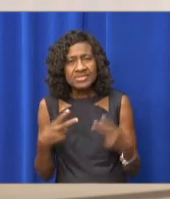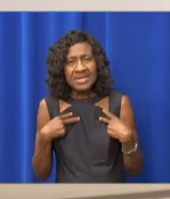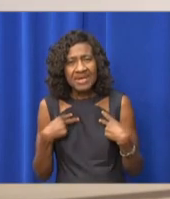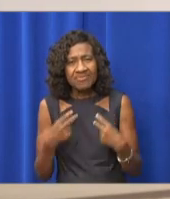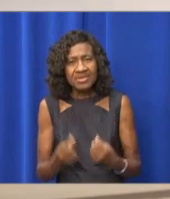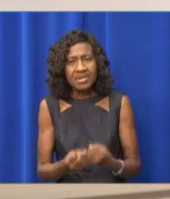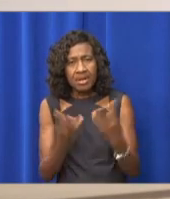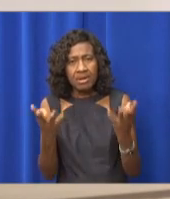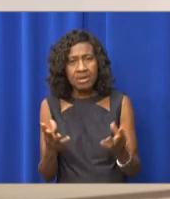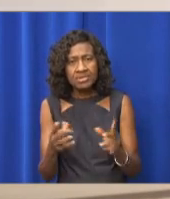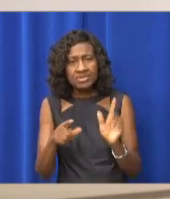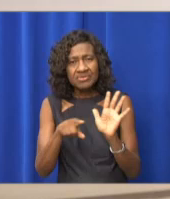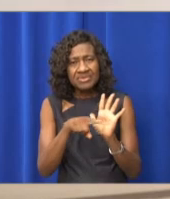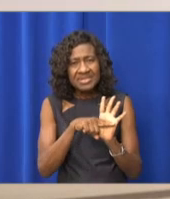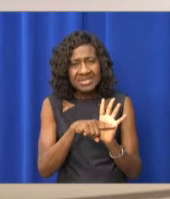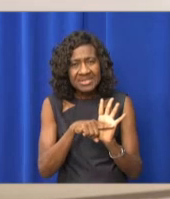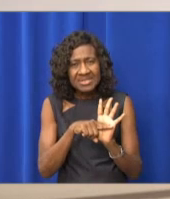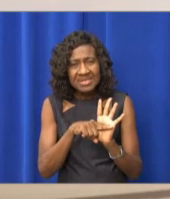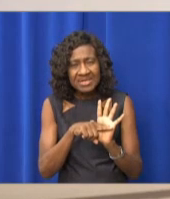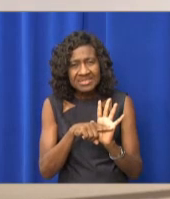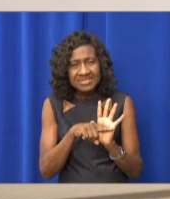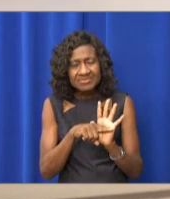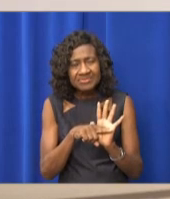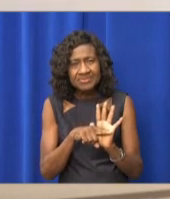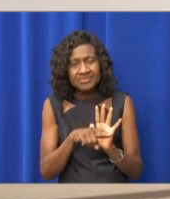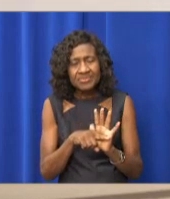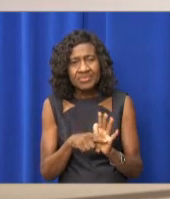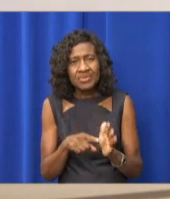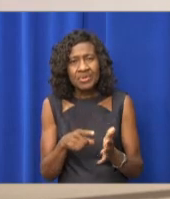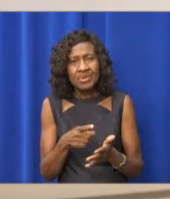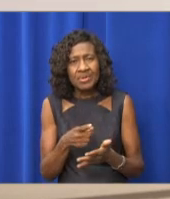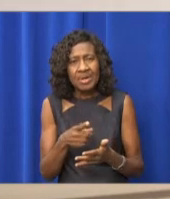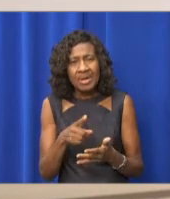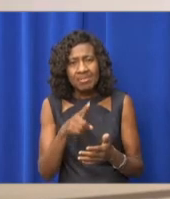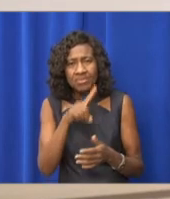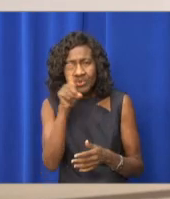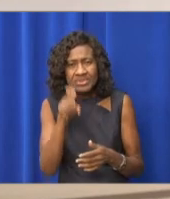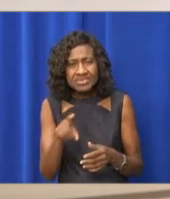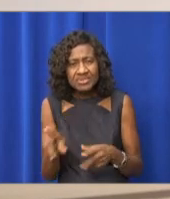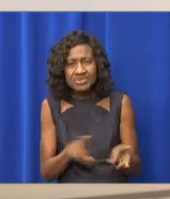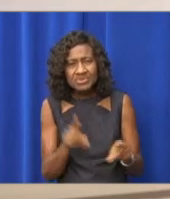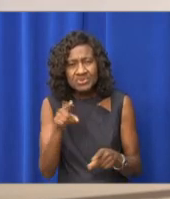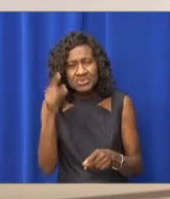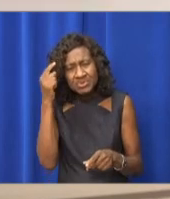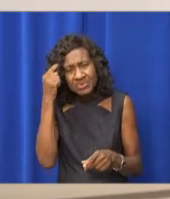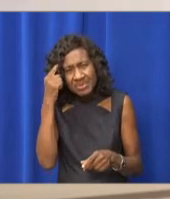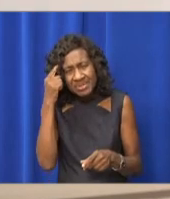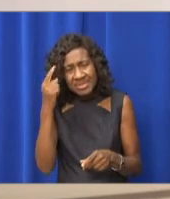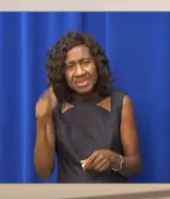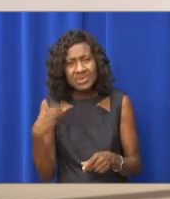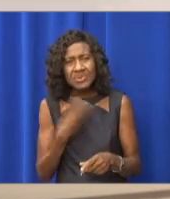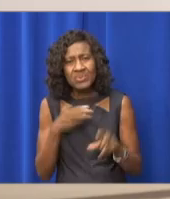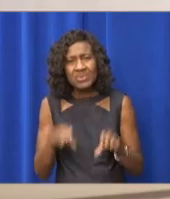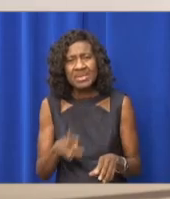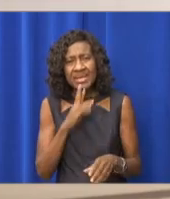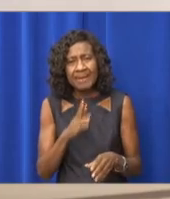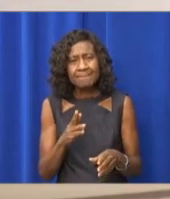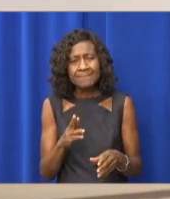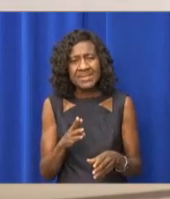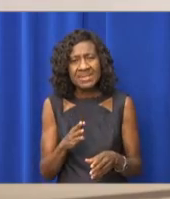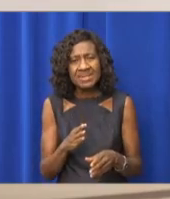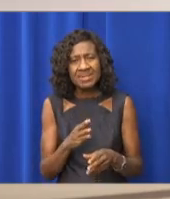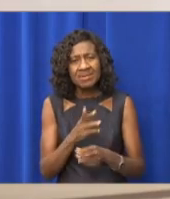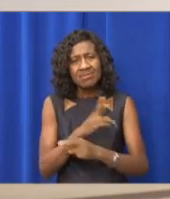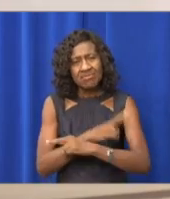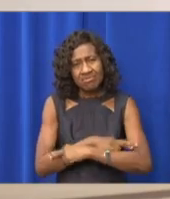getting daily, is it time for us to relax a little? And for those who would have tested negative, can they relax